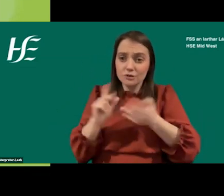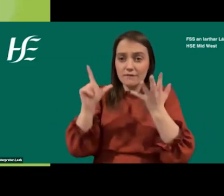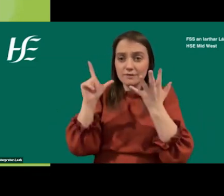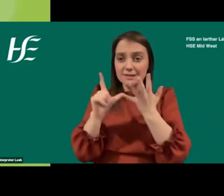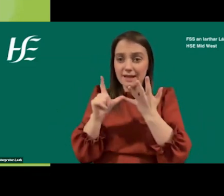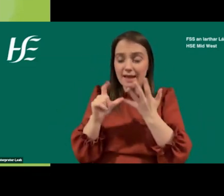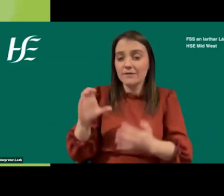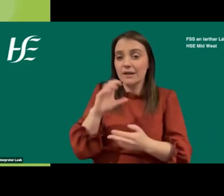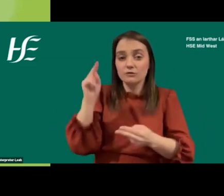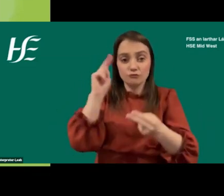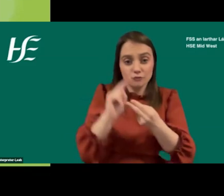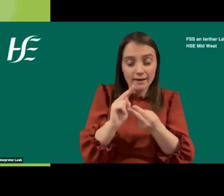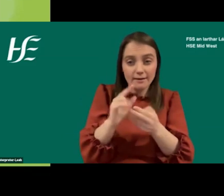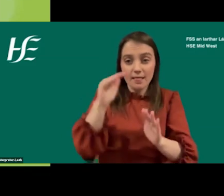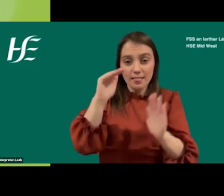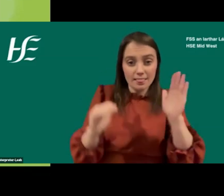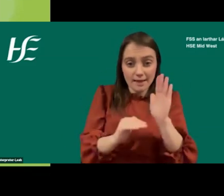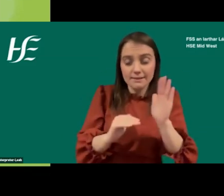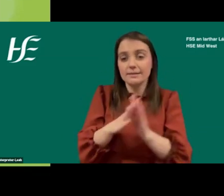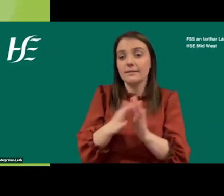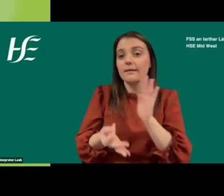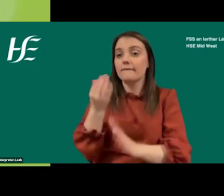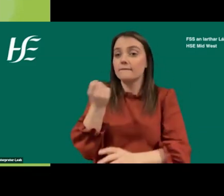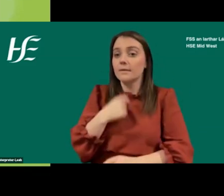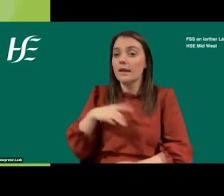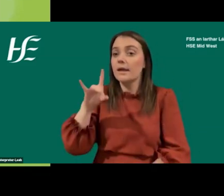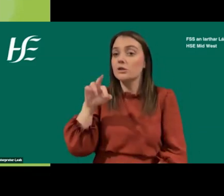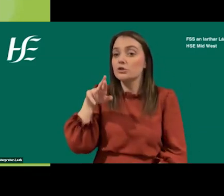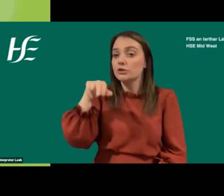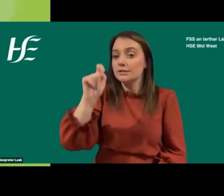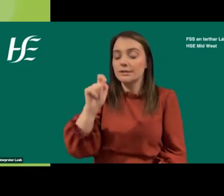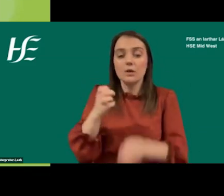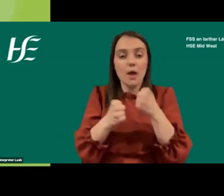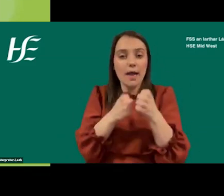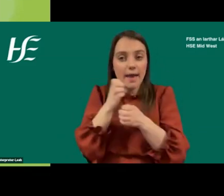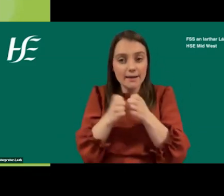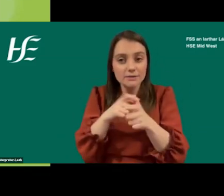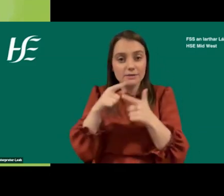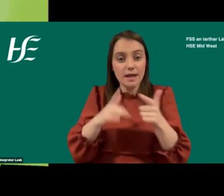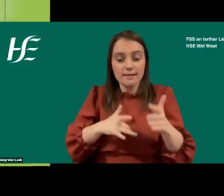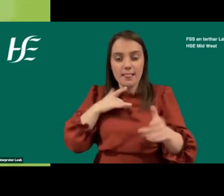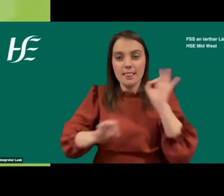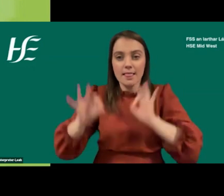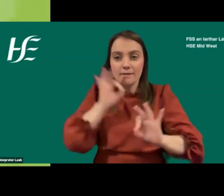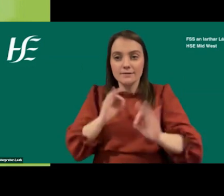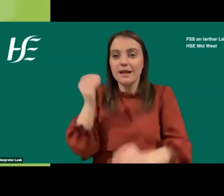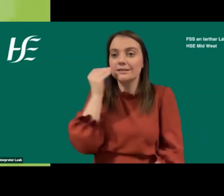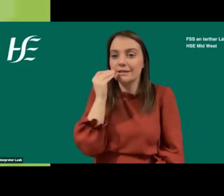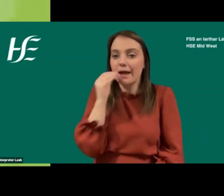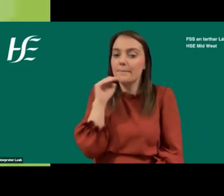of 7 cancer cases per 1,000 women taking HRT. So exercise, lifestyle, and diet, very